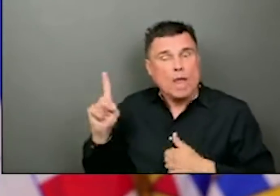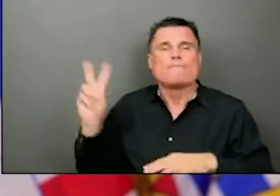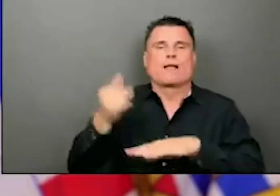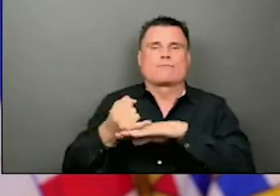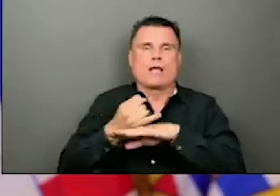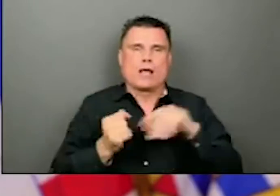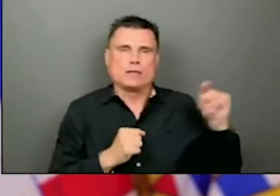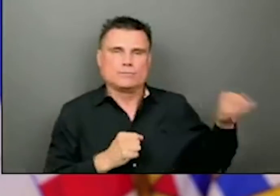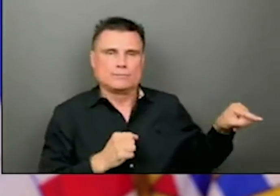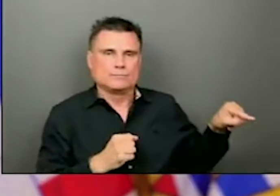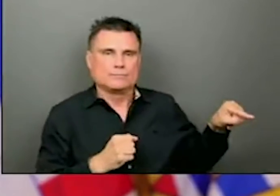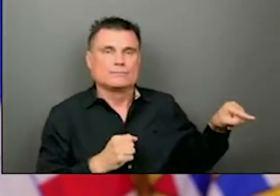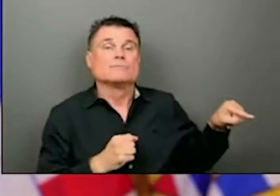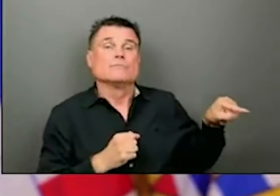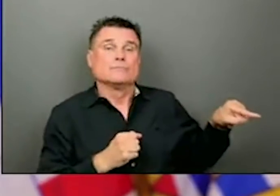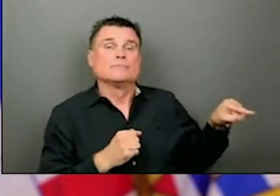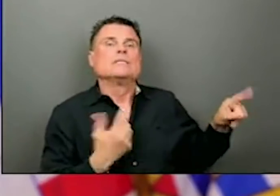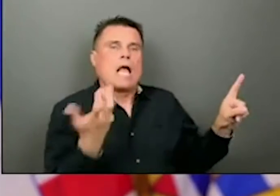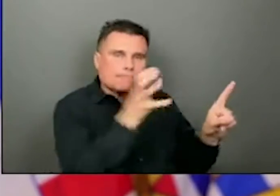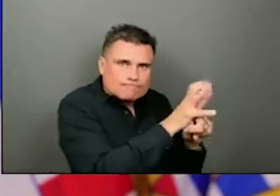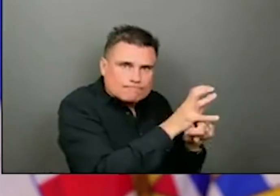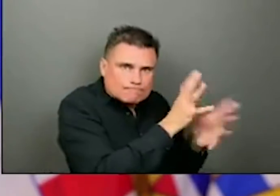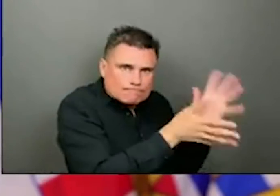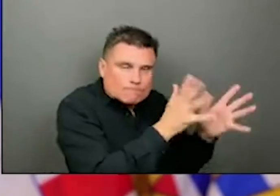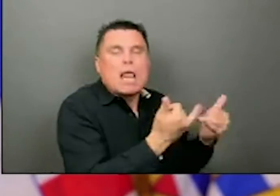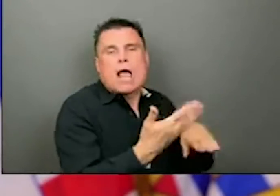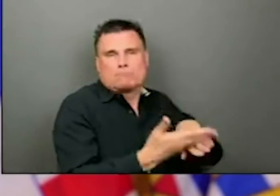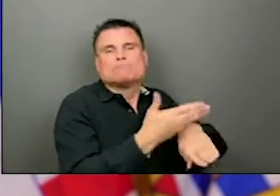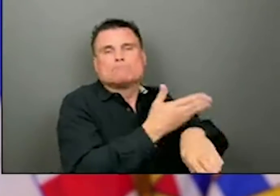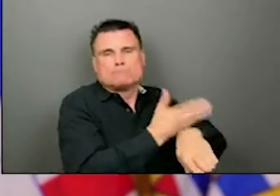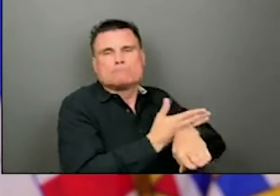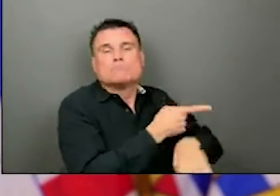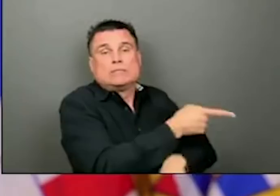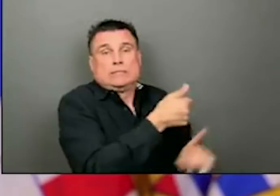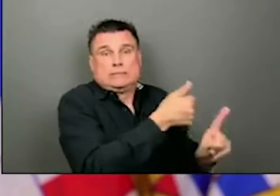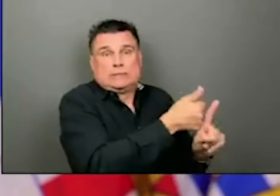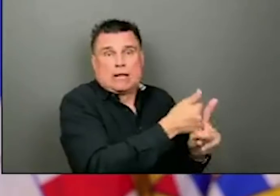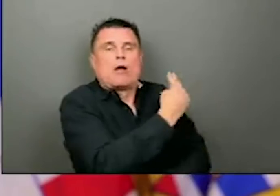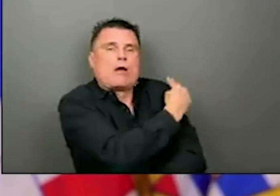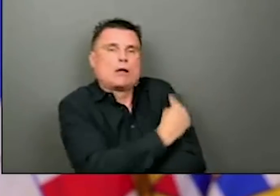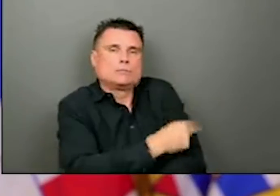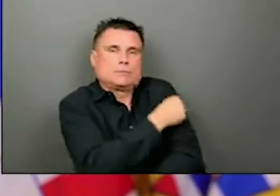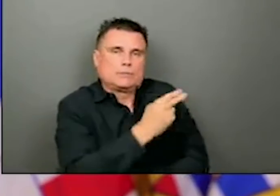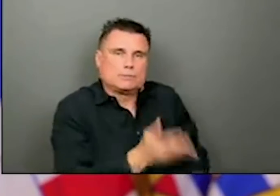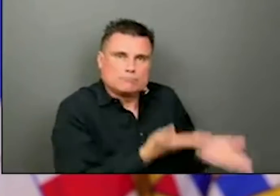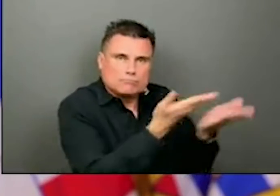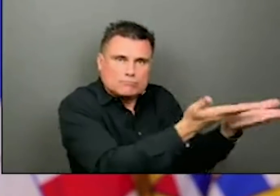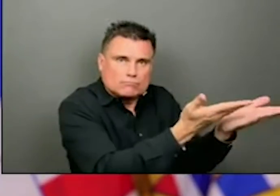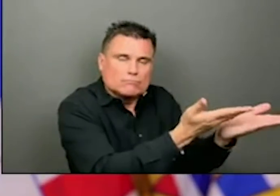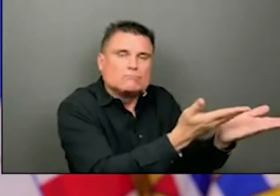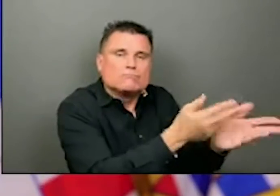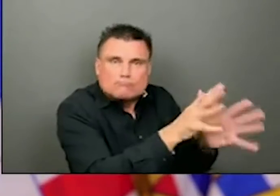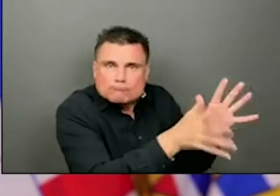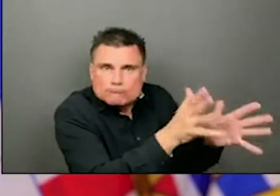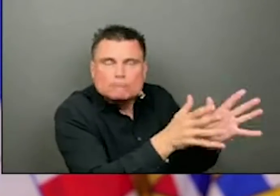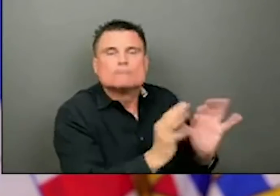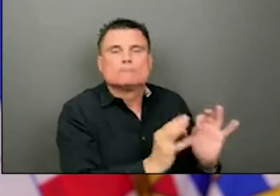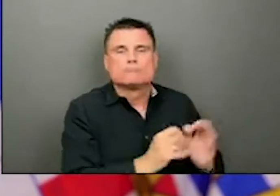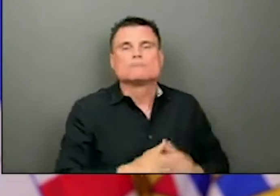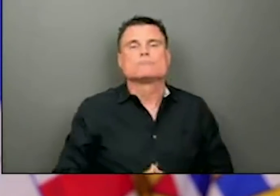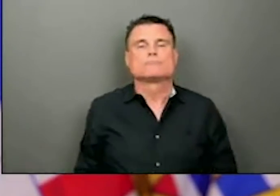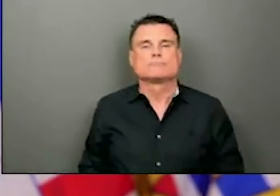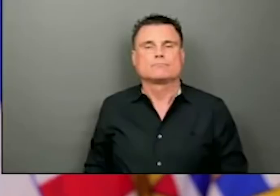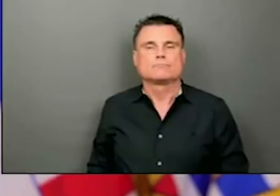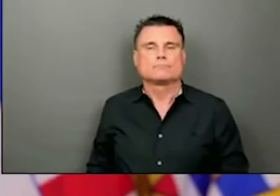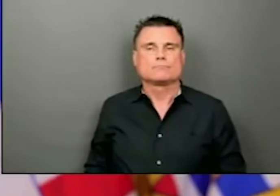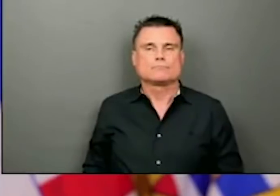While we are making significant headway in our immunization efforts, and that is reflected in the decreasing case counts